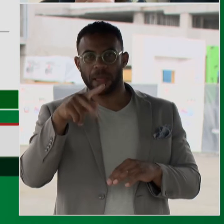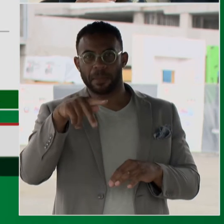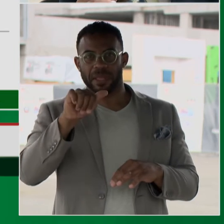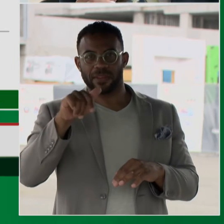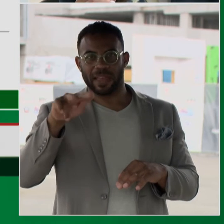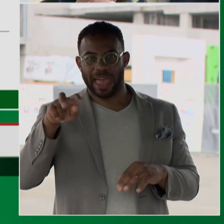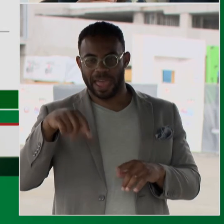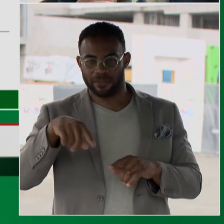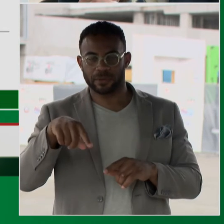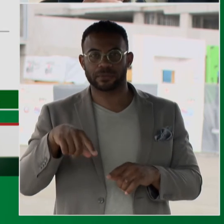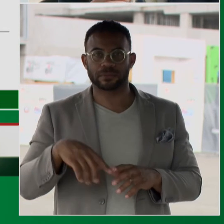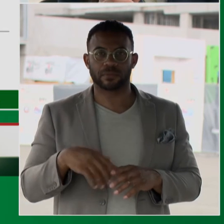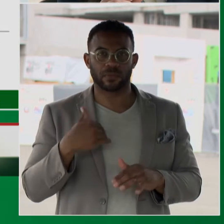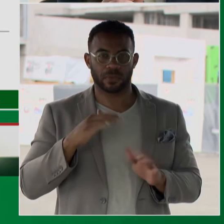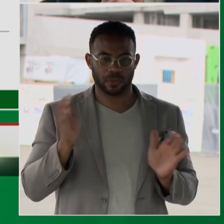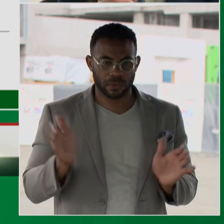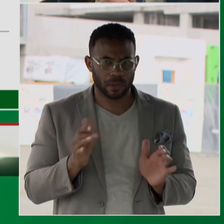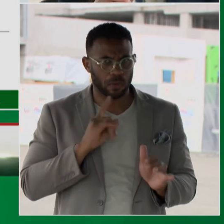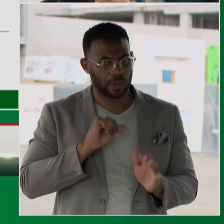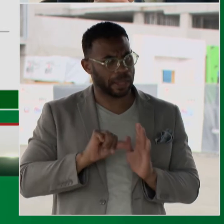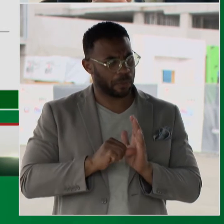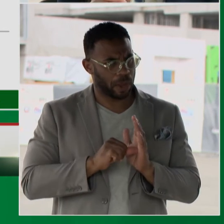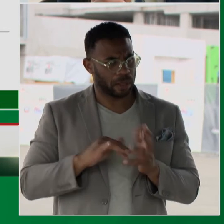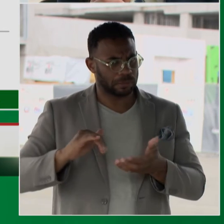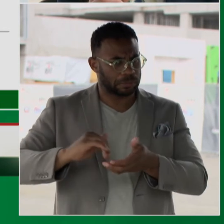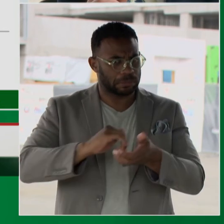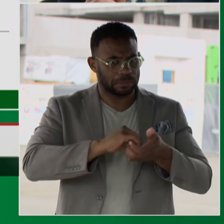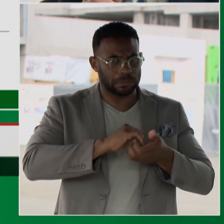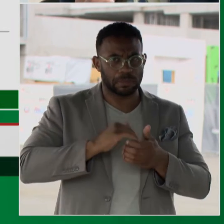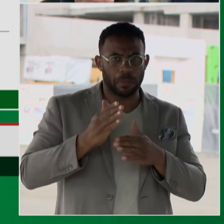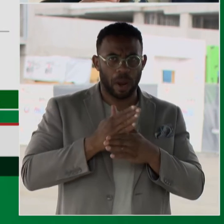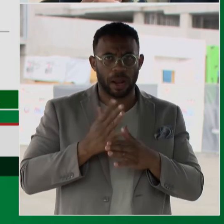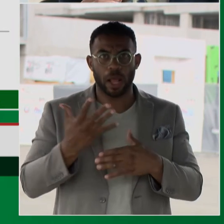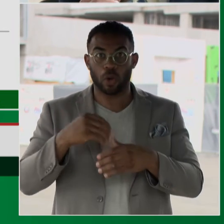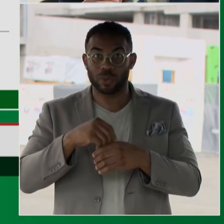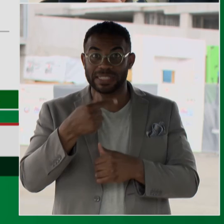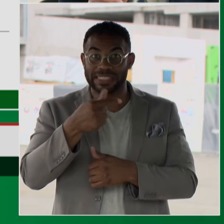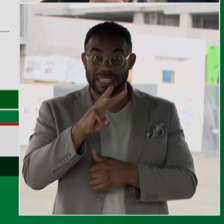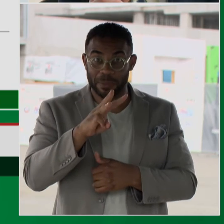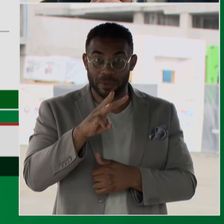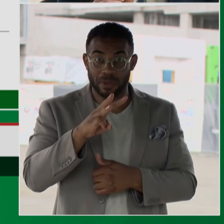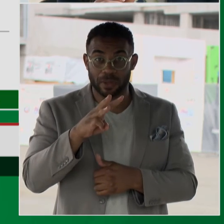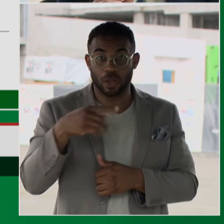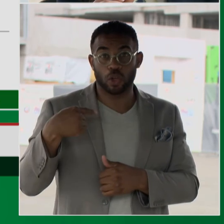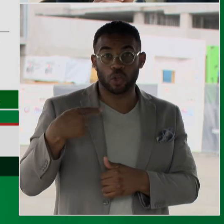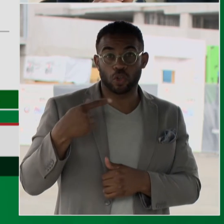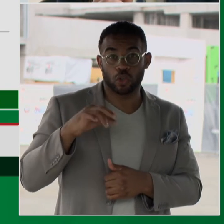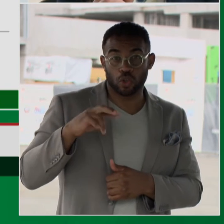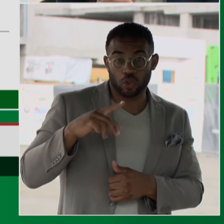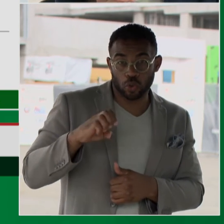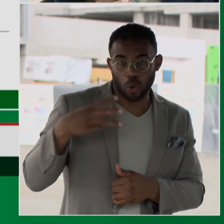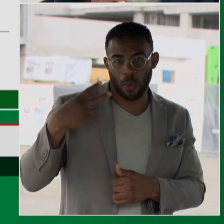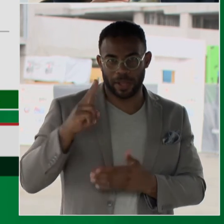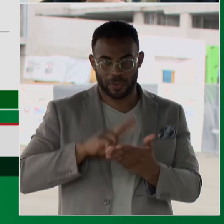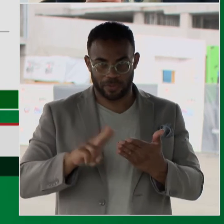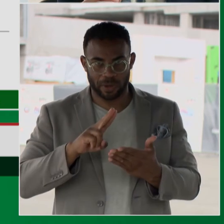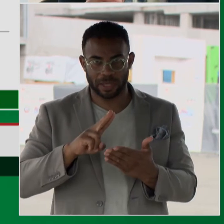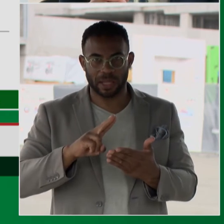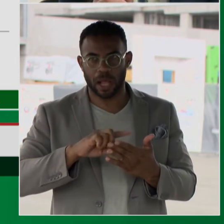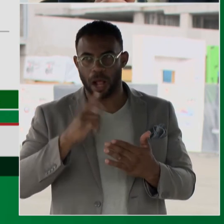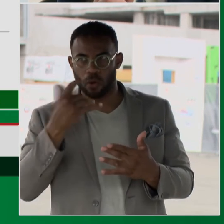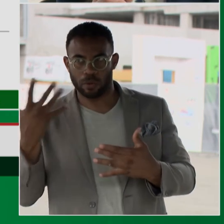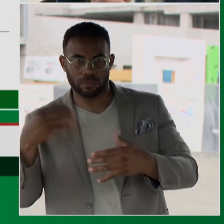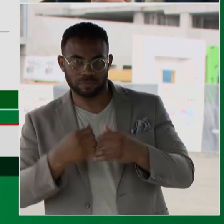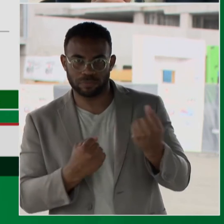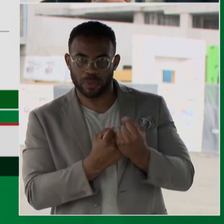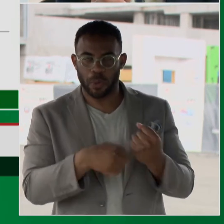Avenue. And they've assembled a pretty impressive coalition of partners, including GW University and others who are thinking through what that might